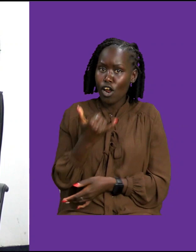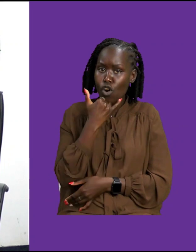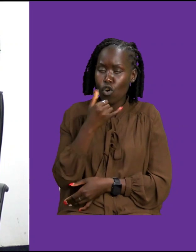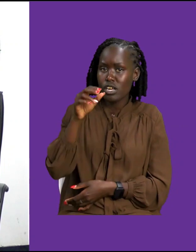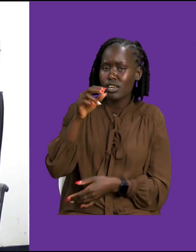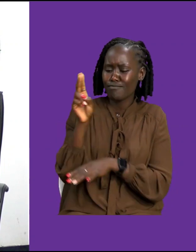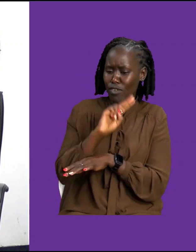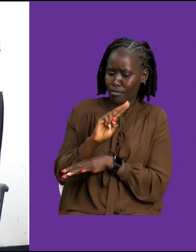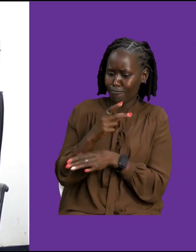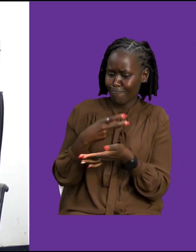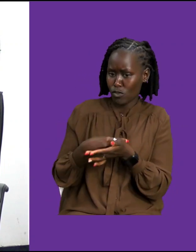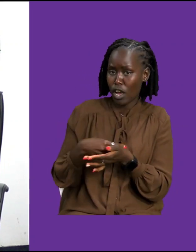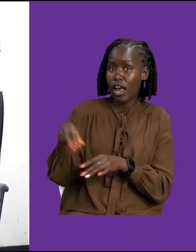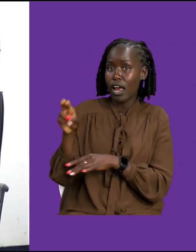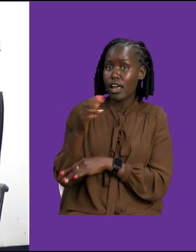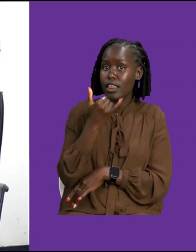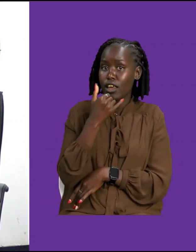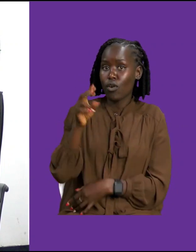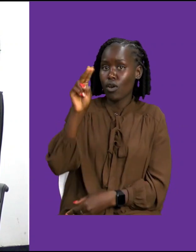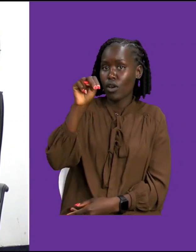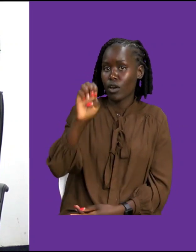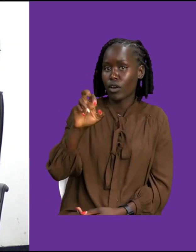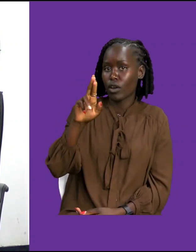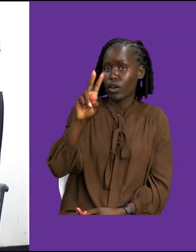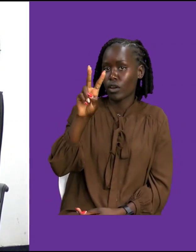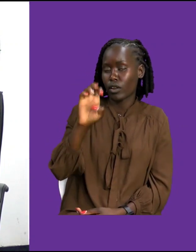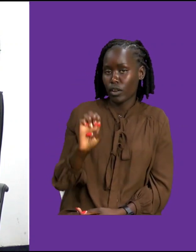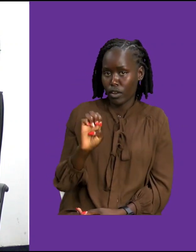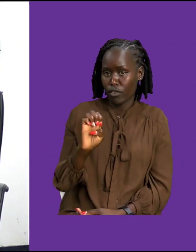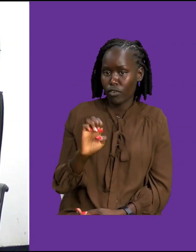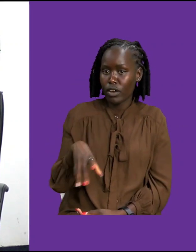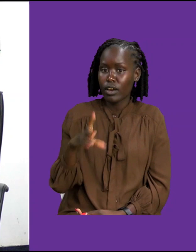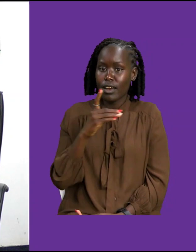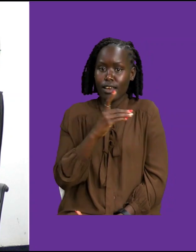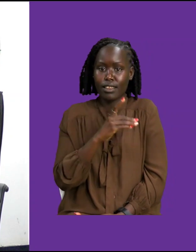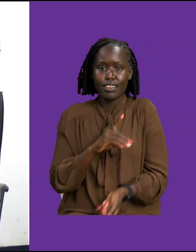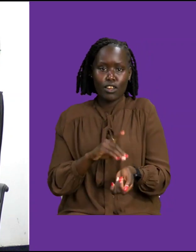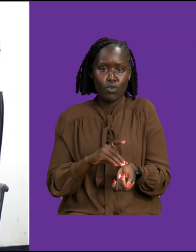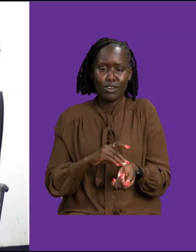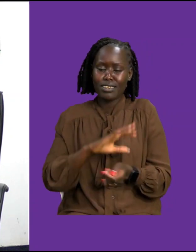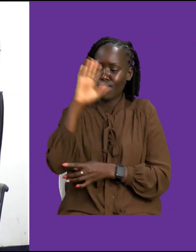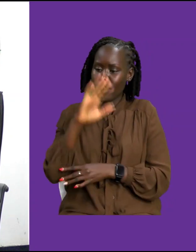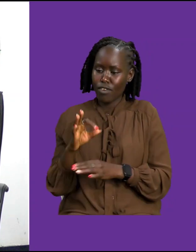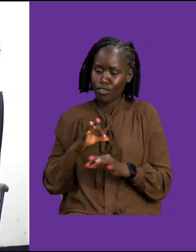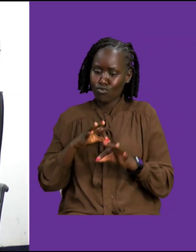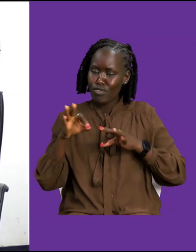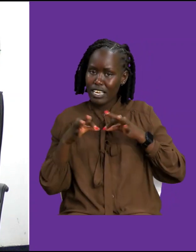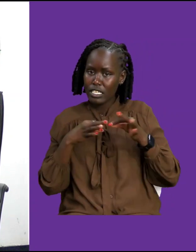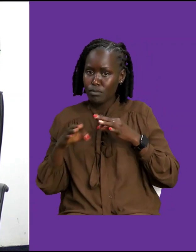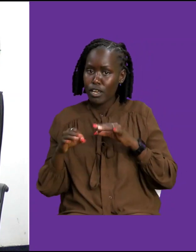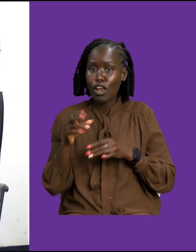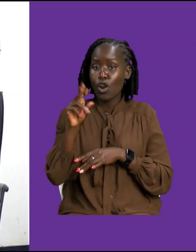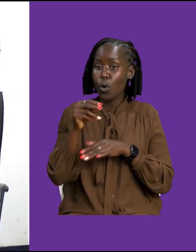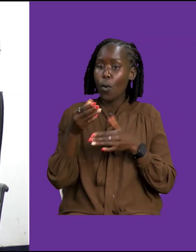But that's the only reasonable explanation you can have. Because even the doctors have never explained that thing. No one knows what